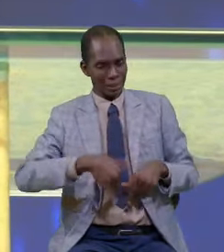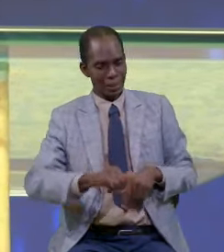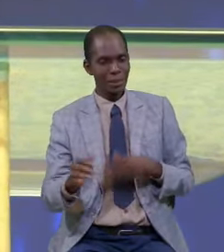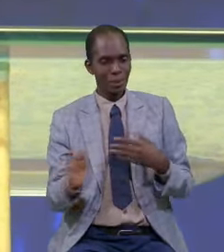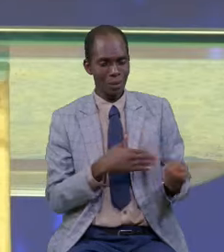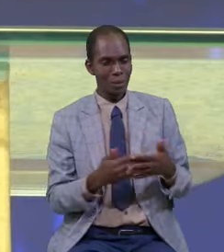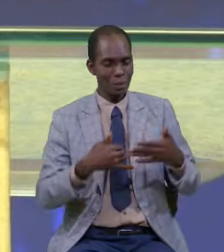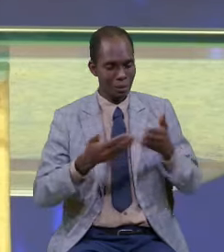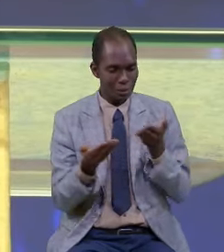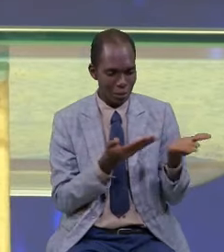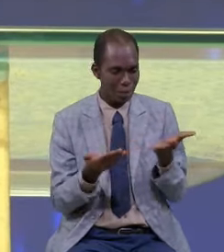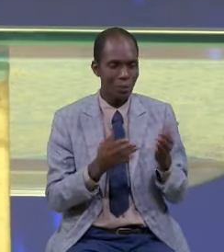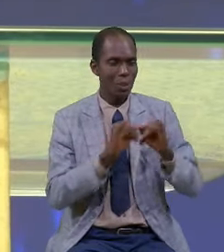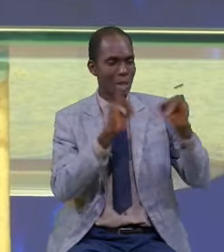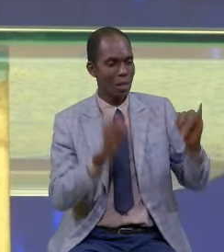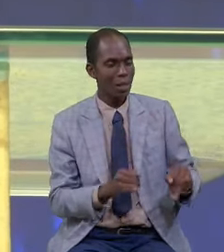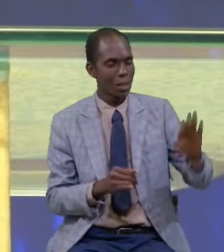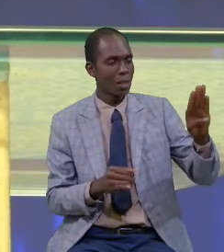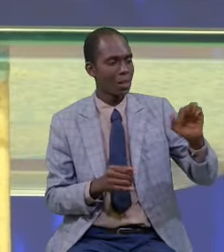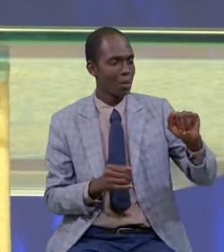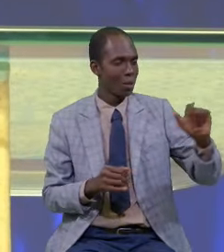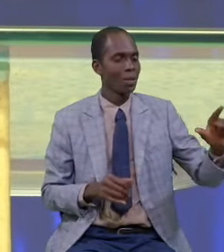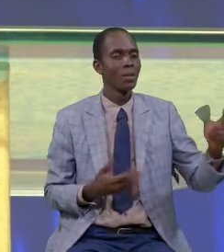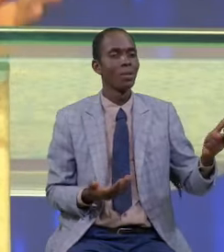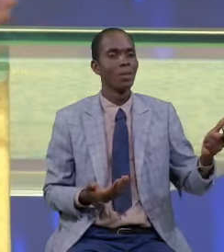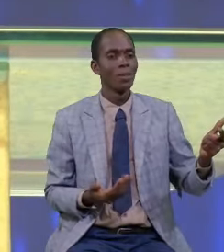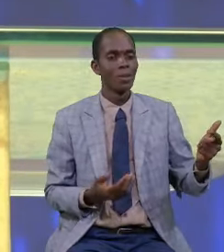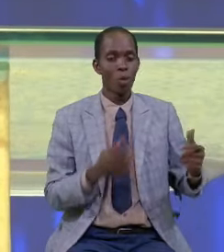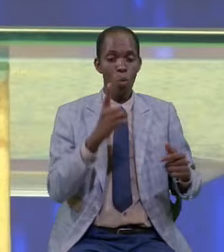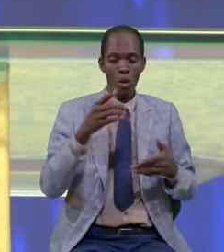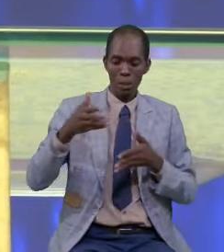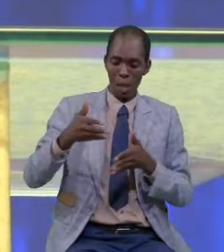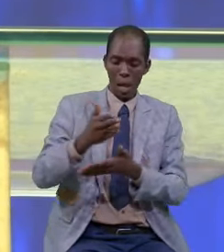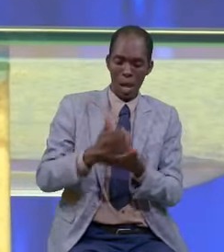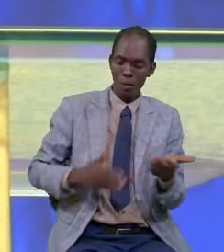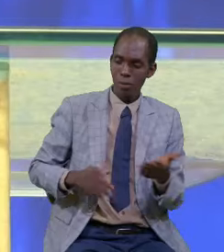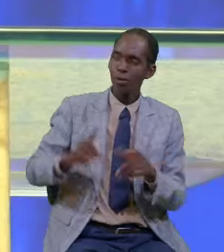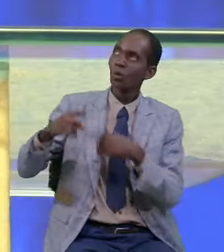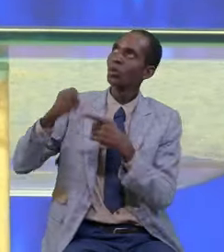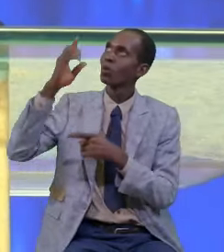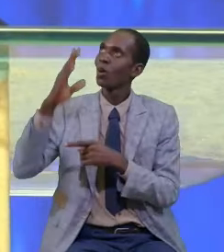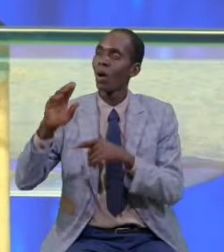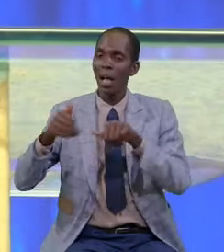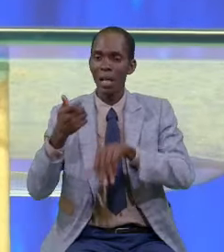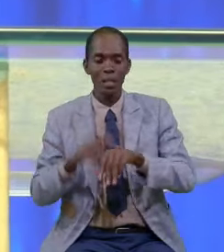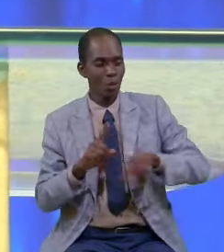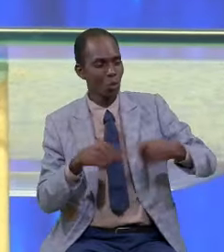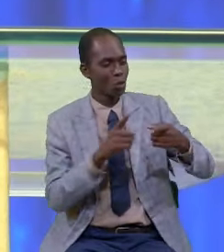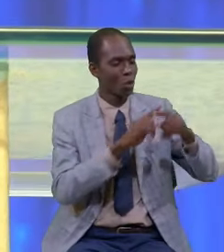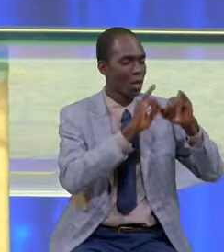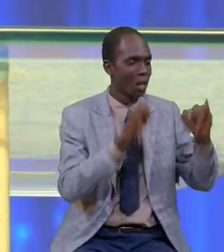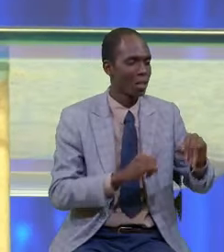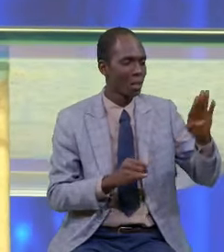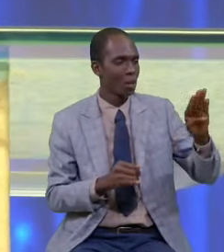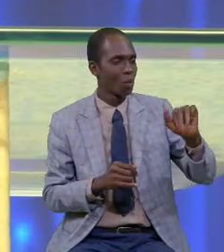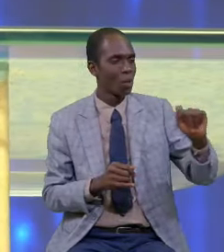halting between two opinions? One side, you go to God. The other side, you go to Baal. He was telling them what